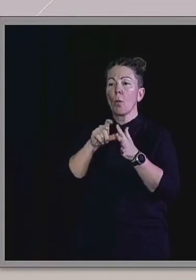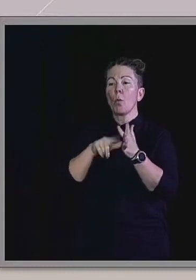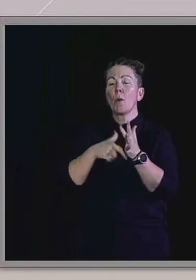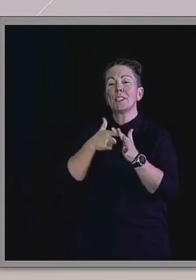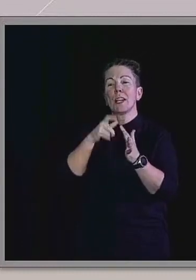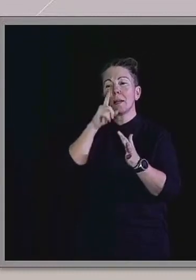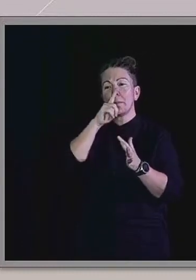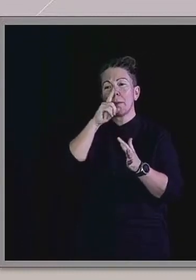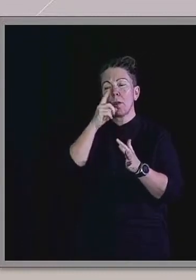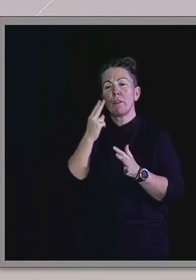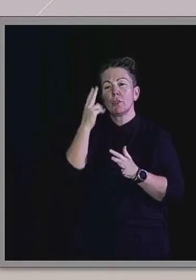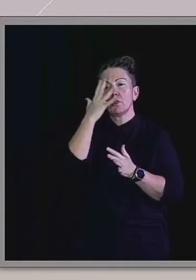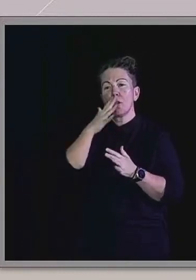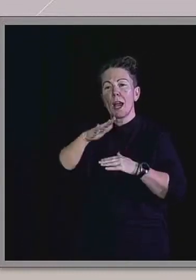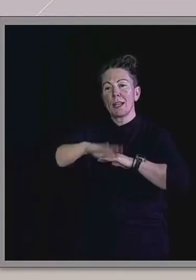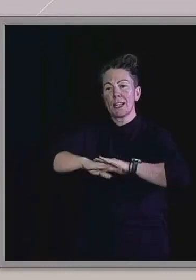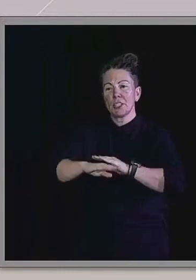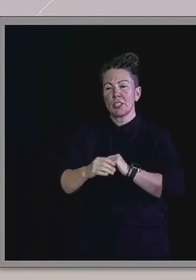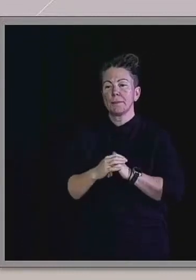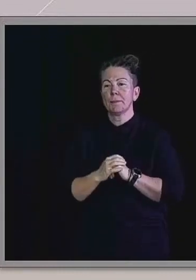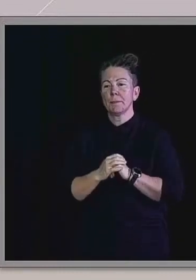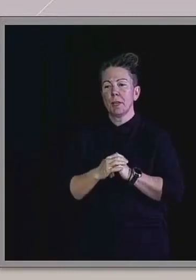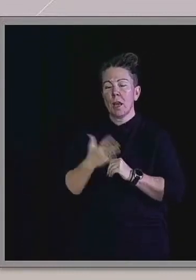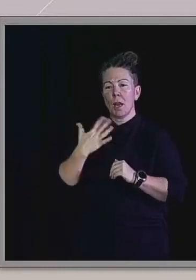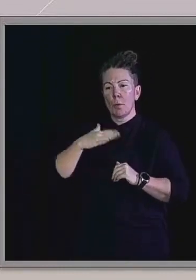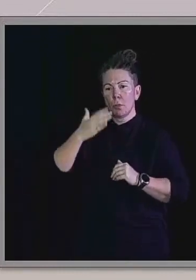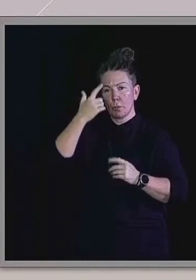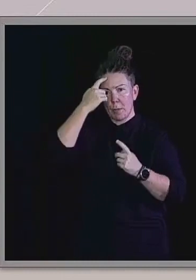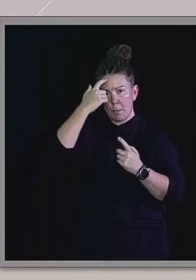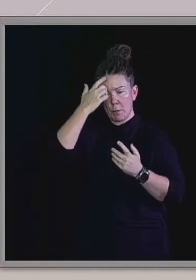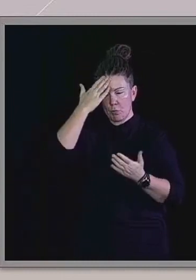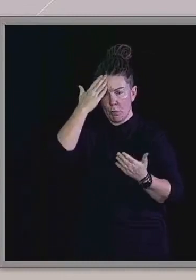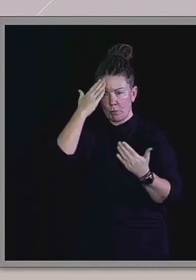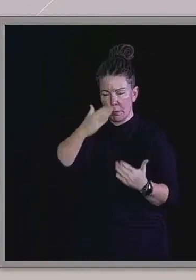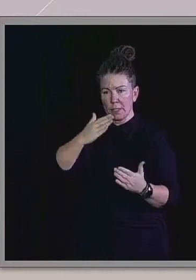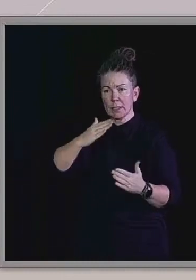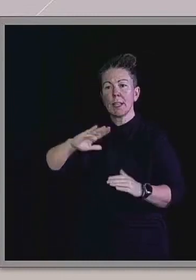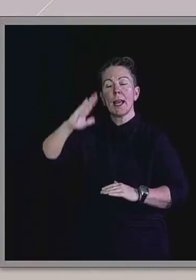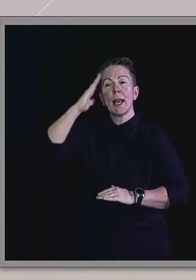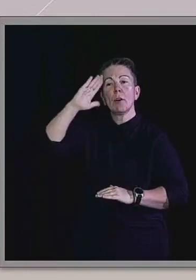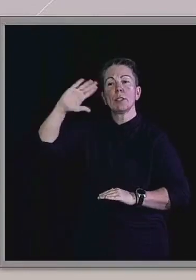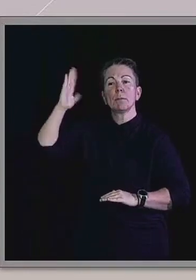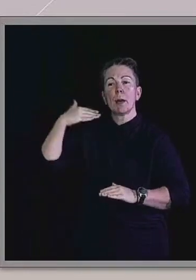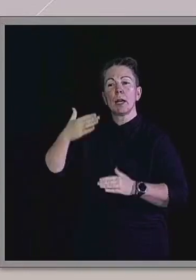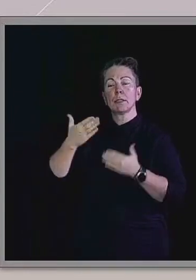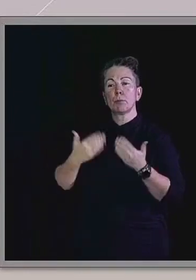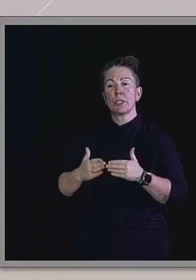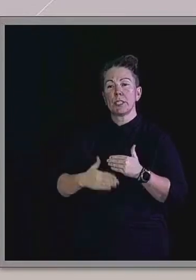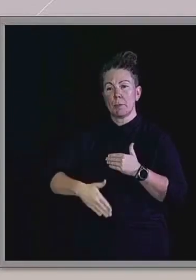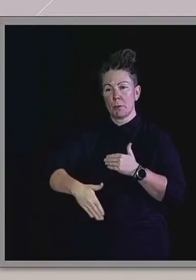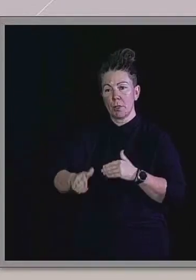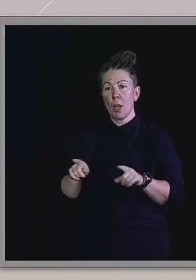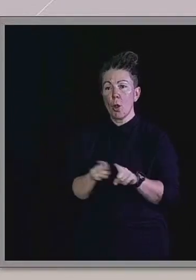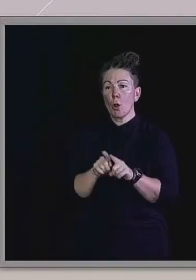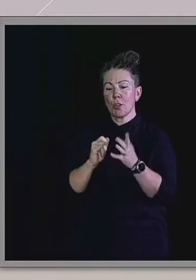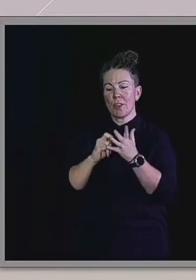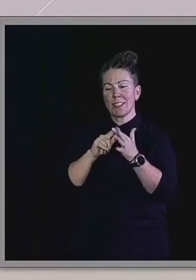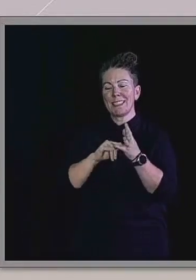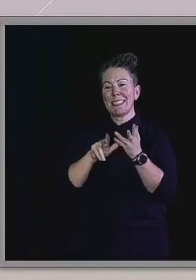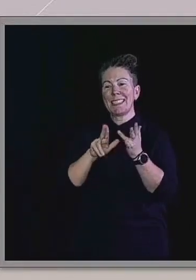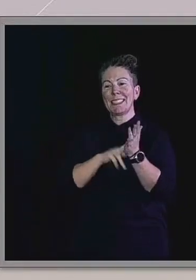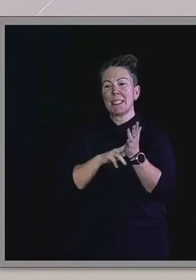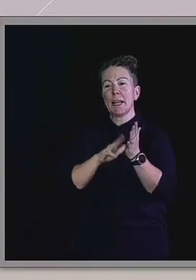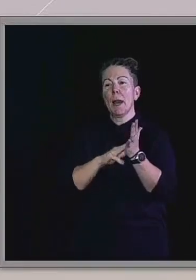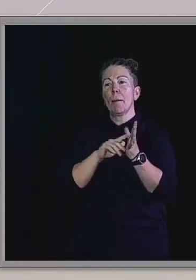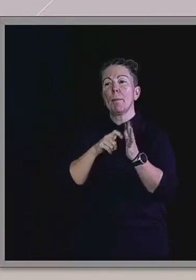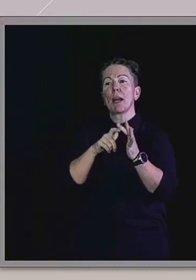Nation. To pay my respects to elders past, present and emerging, I also want to acknowledge the season we're in, which is Makaru, the